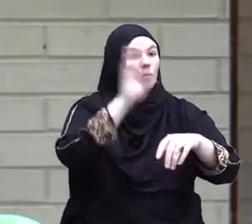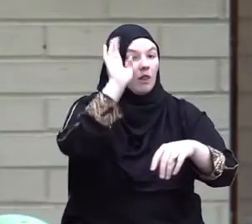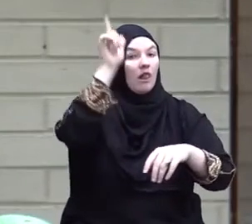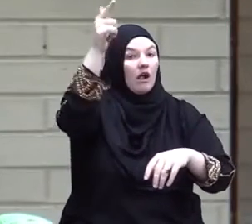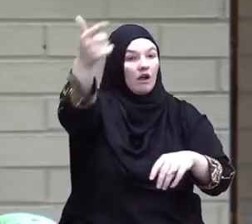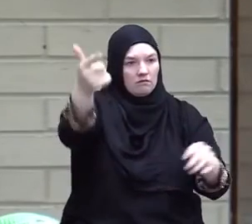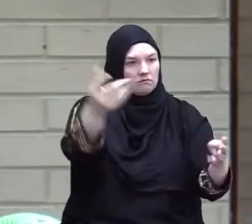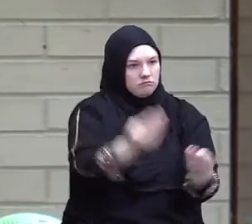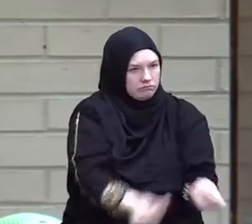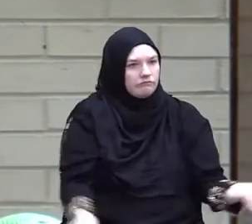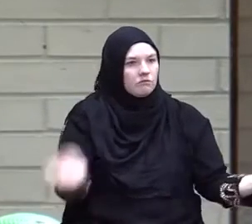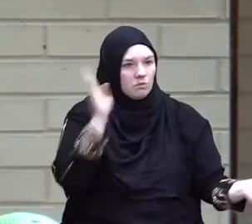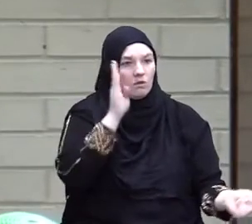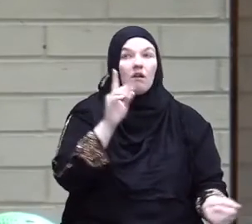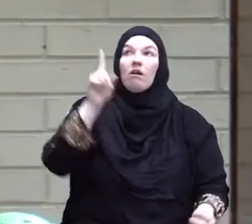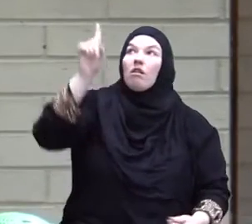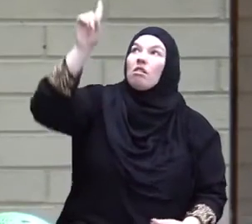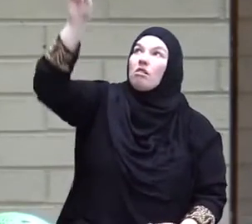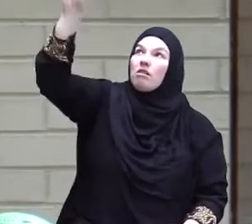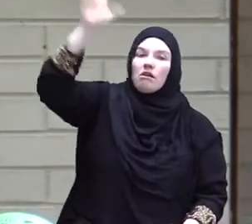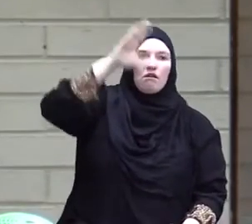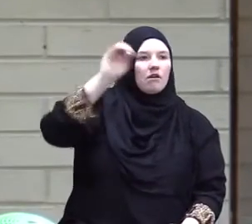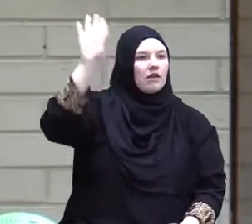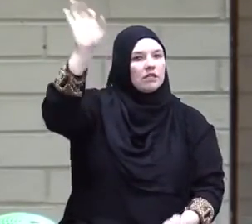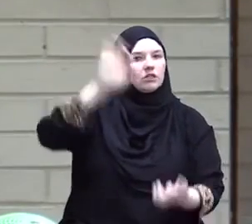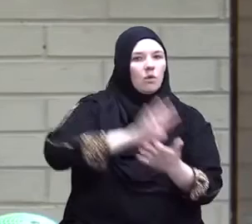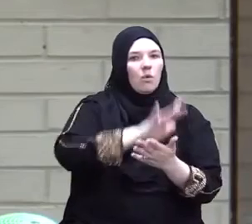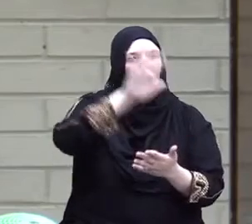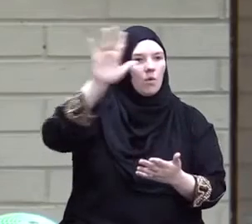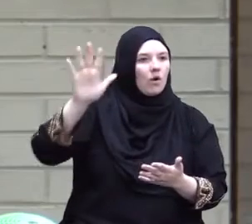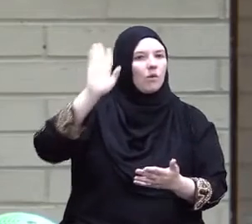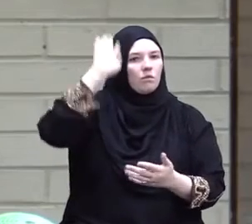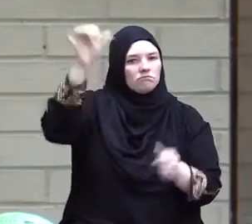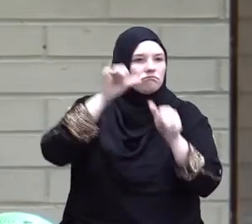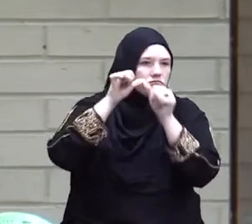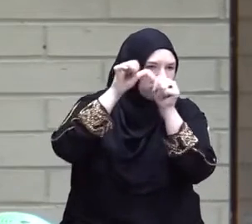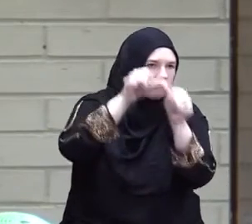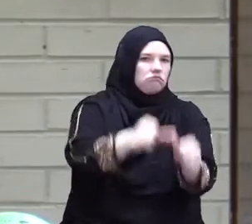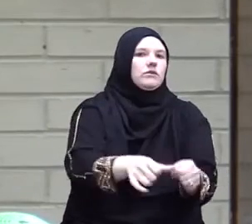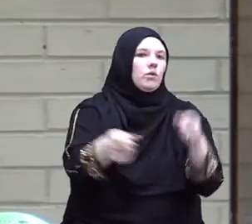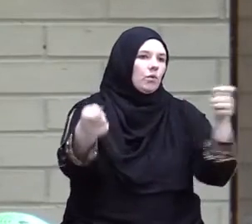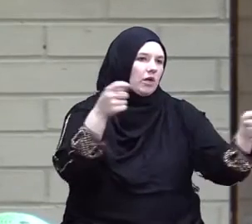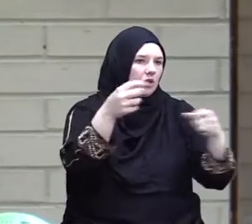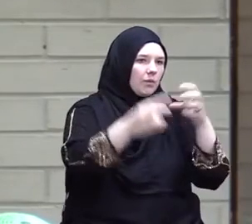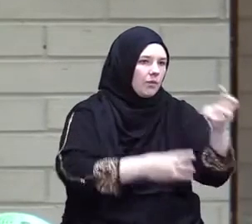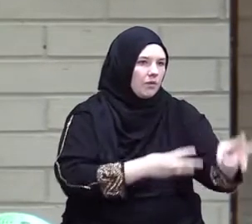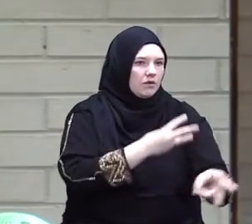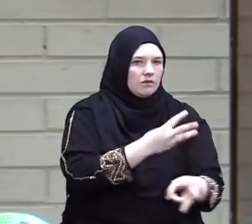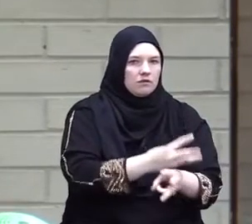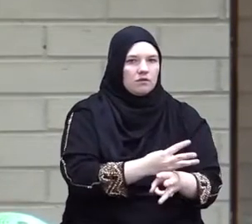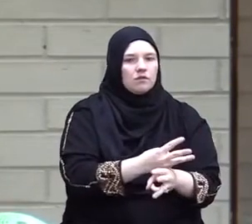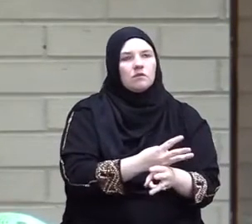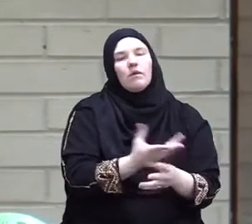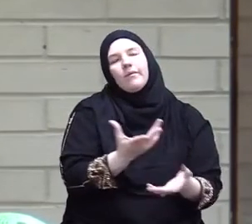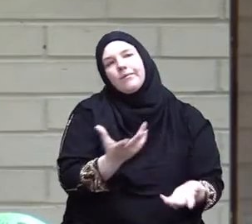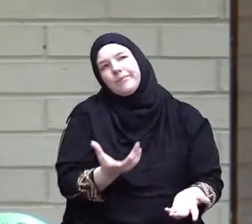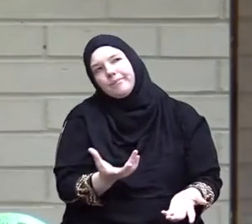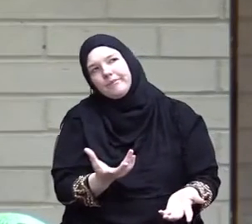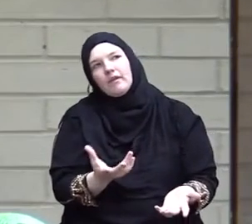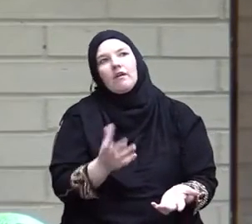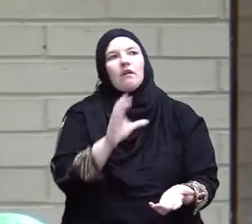and Allah and His glorious face will continue to be there. So there is no such a thing